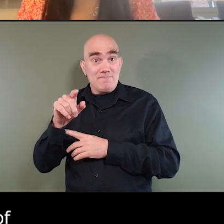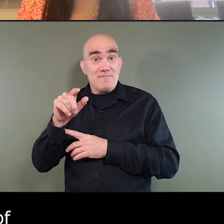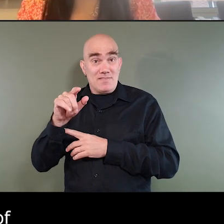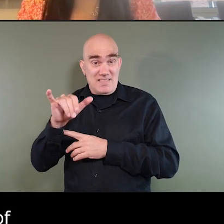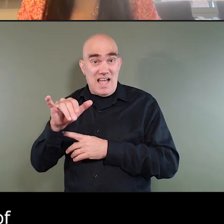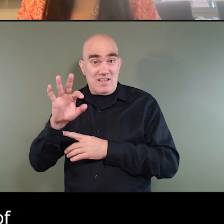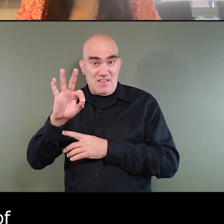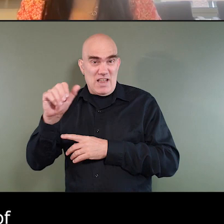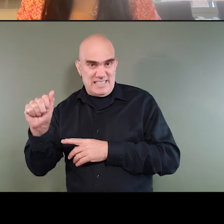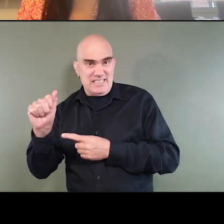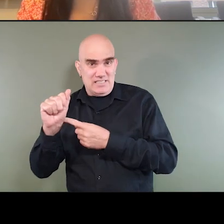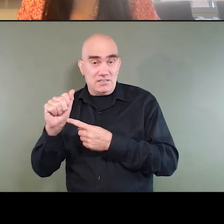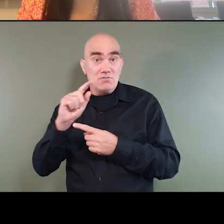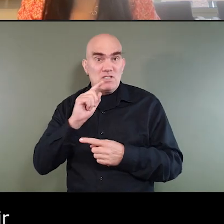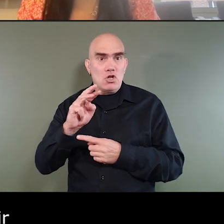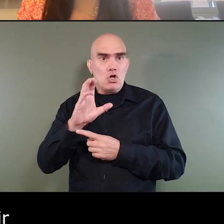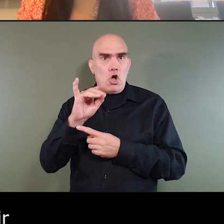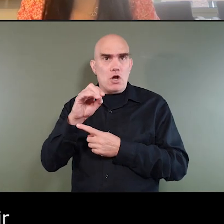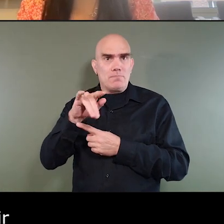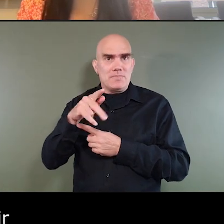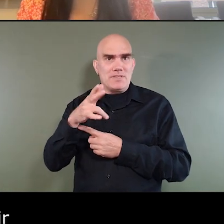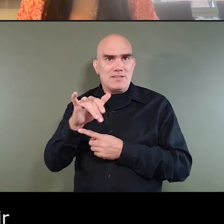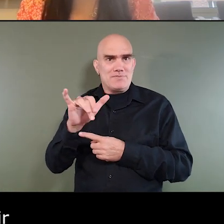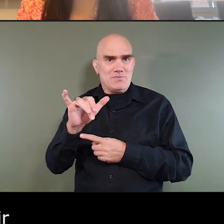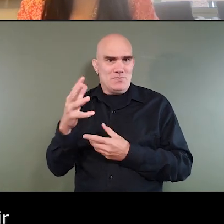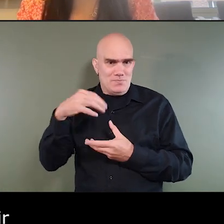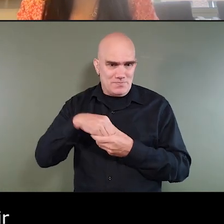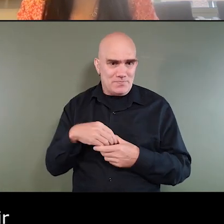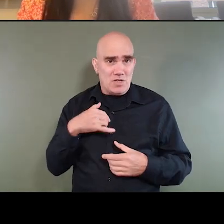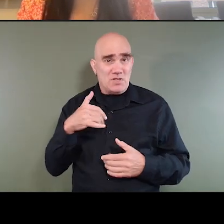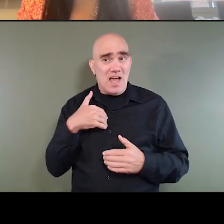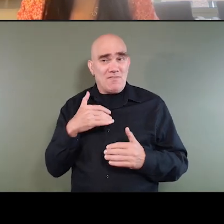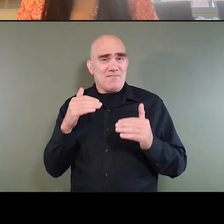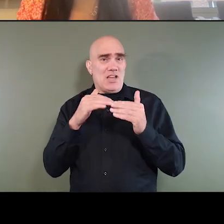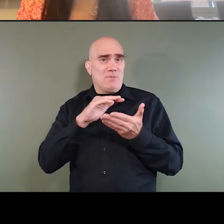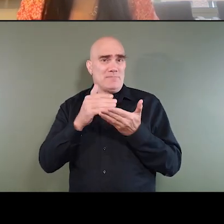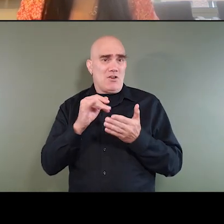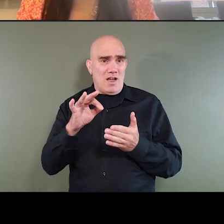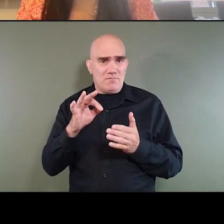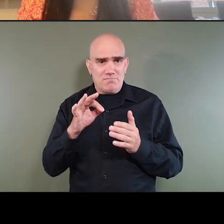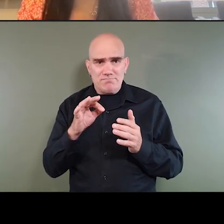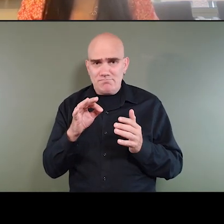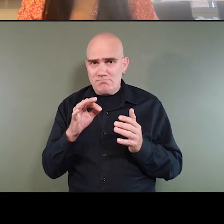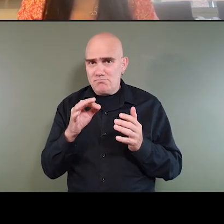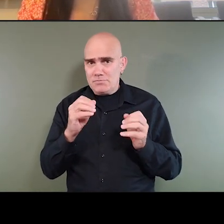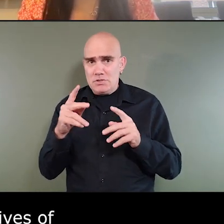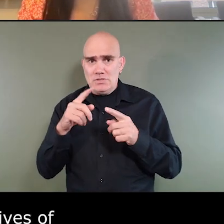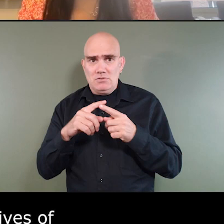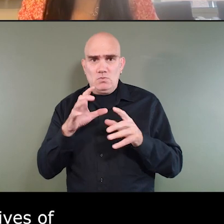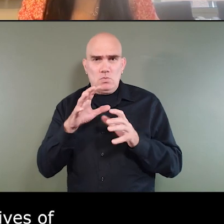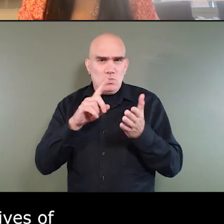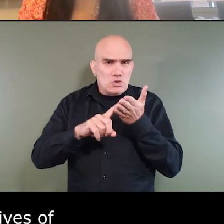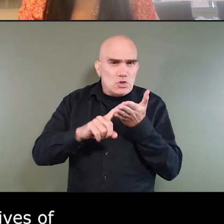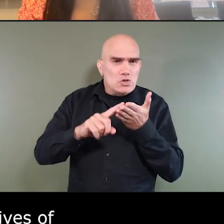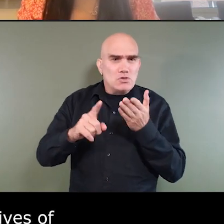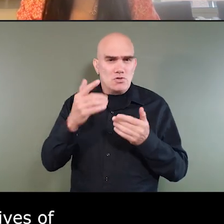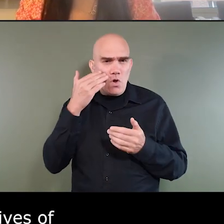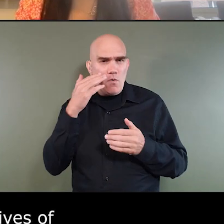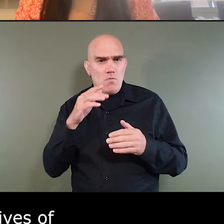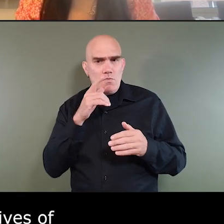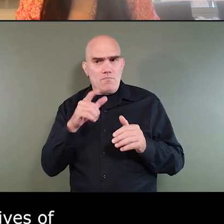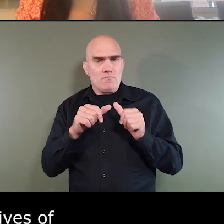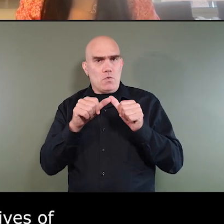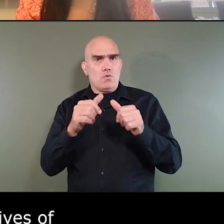of cardiomyopathy as well. I also have a fair amount of time set aside to do research to hopefully, further improve